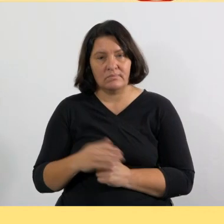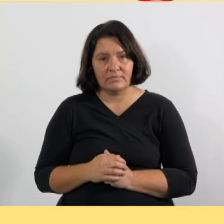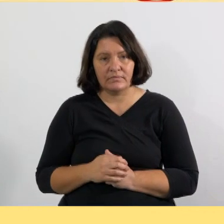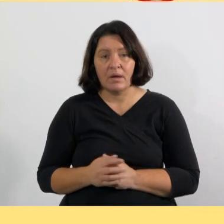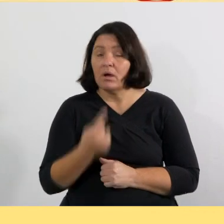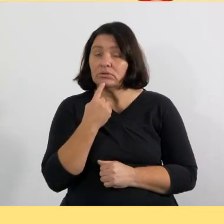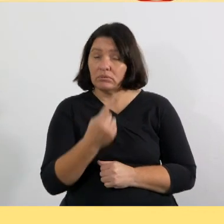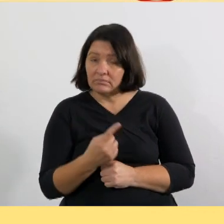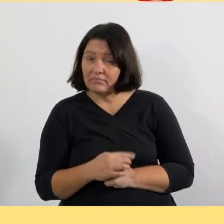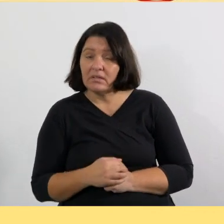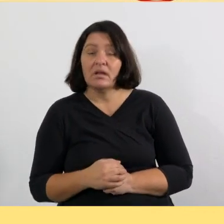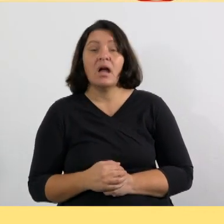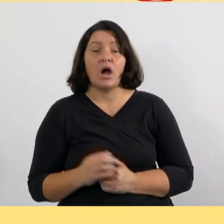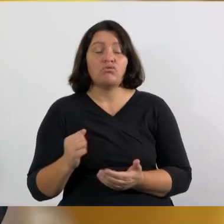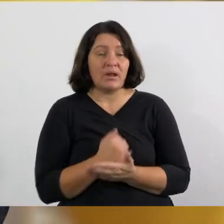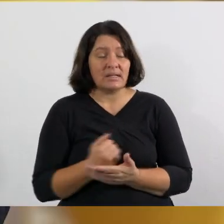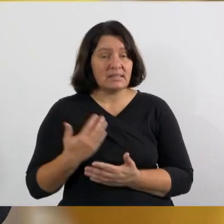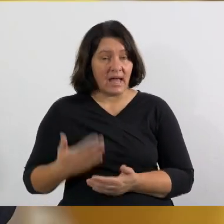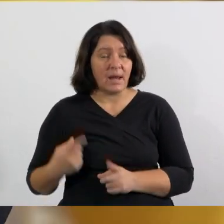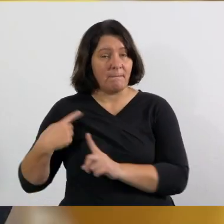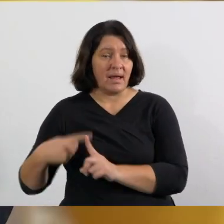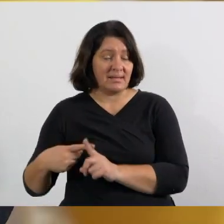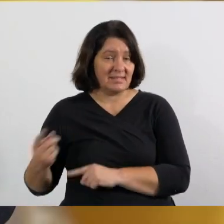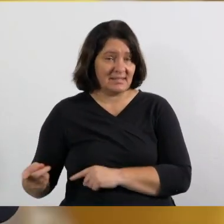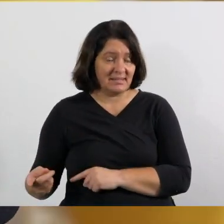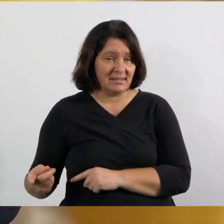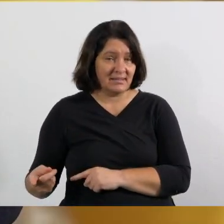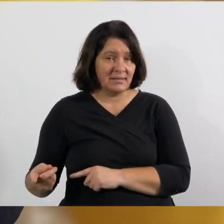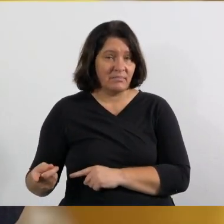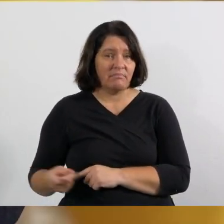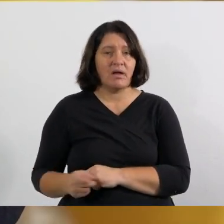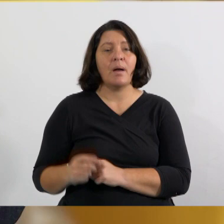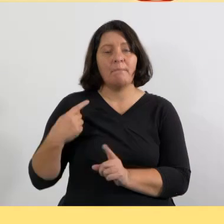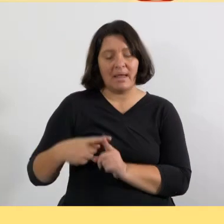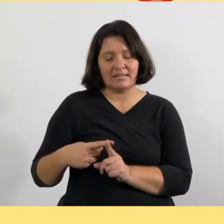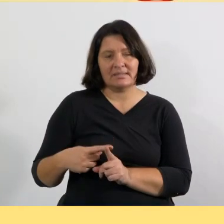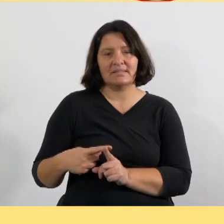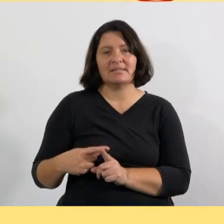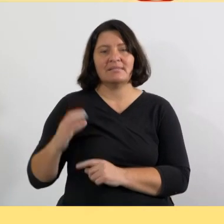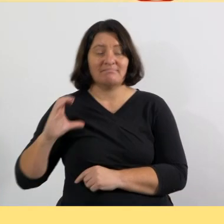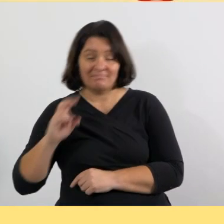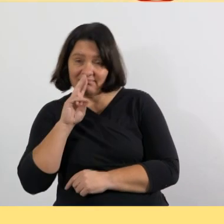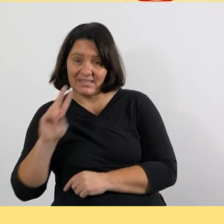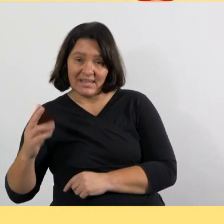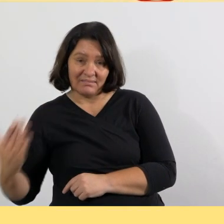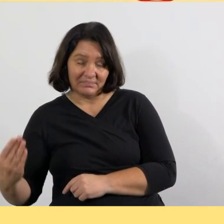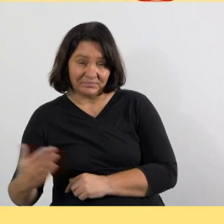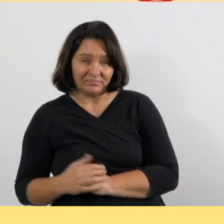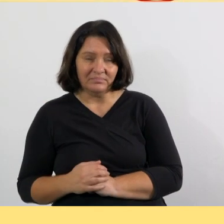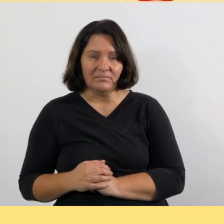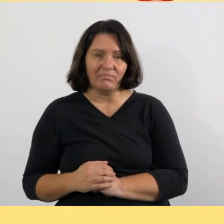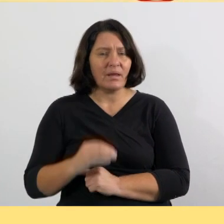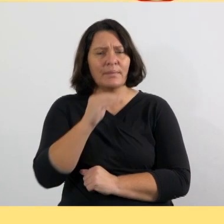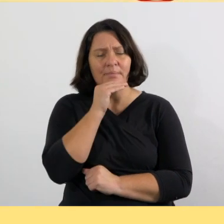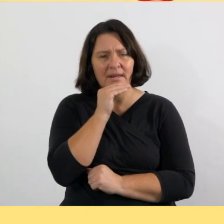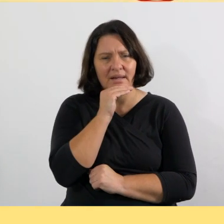here. And I've taught you that on the credit side, you see a plus. And here is my plus on the credit side.